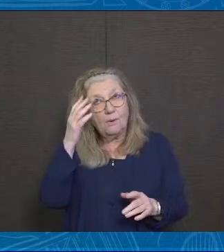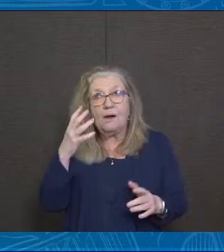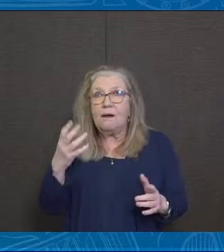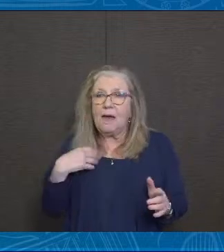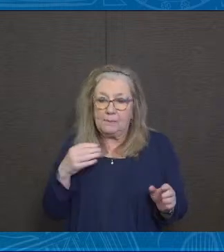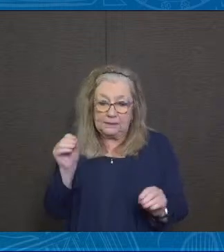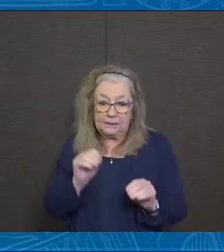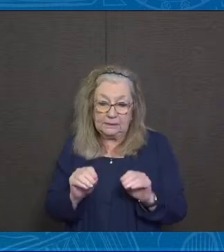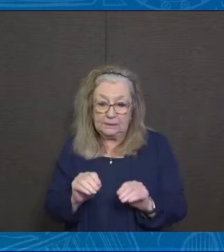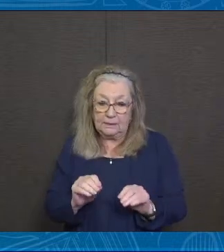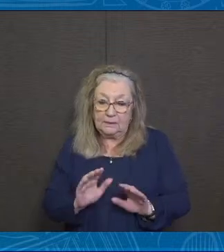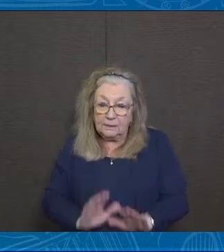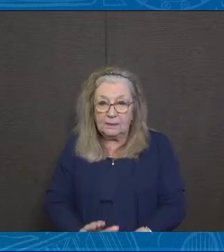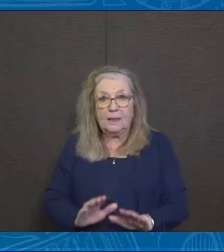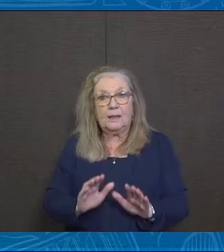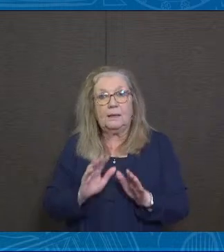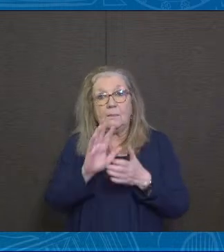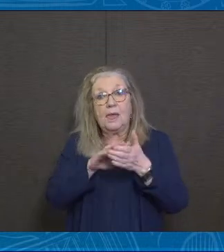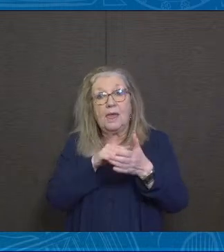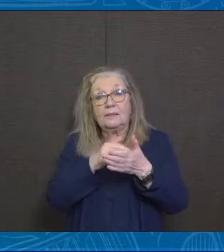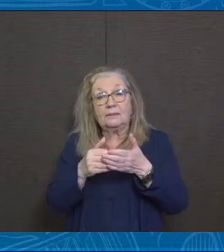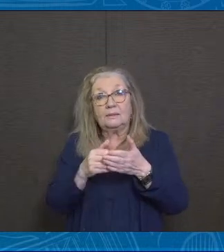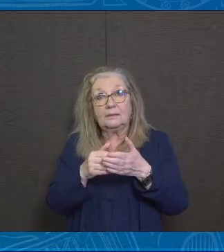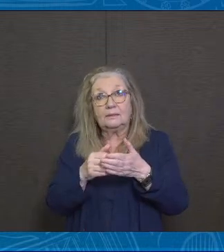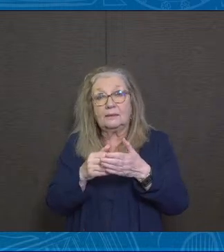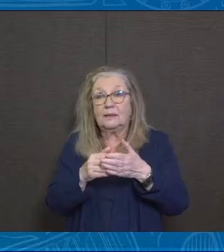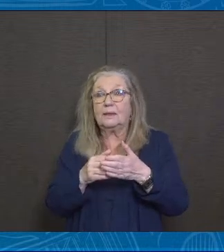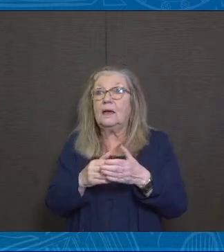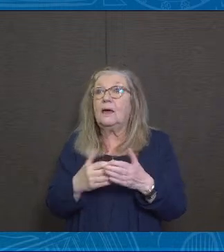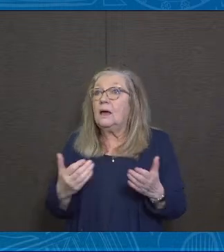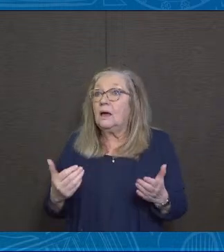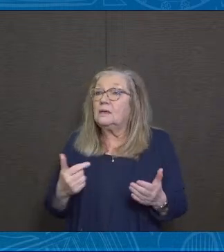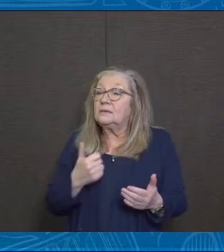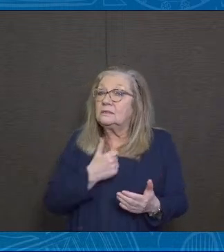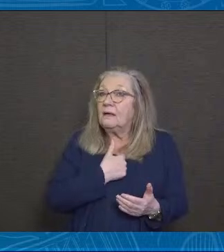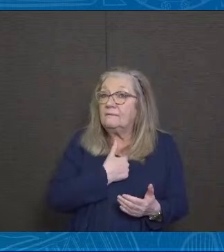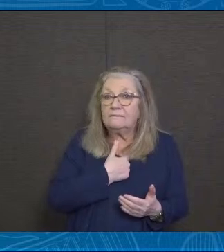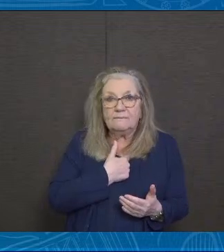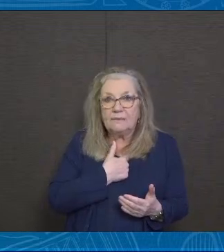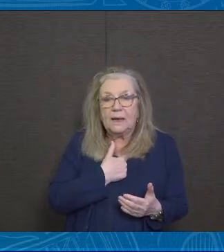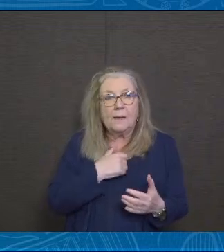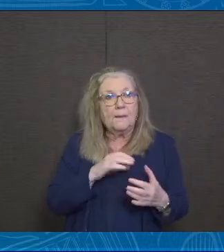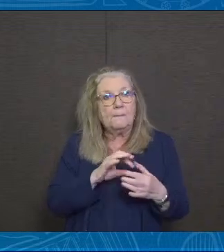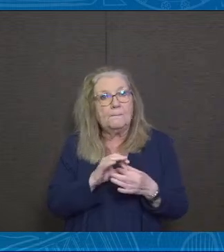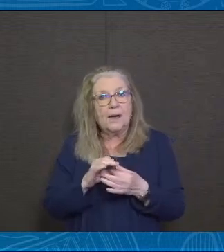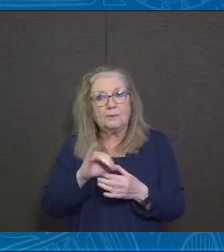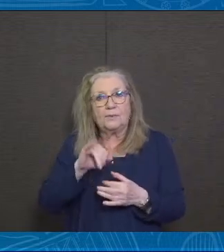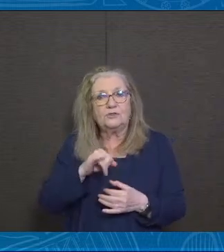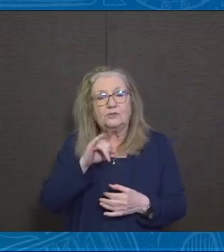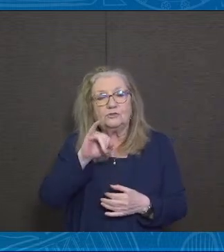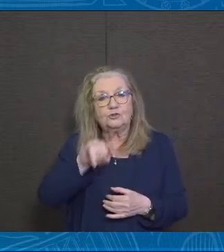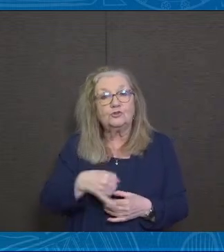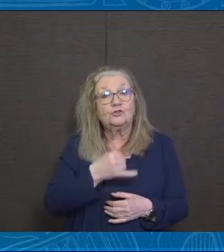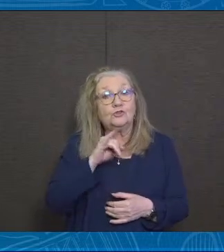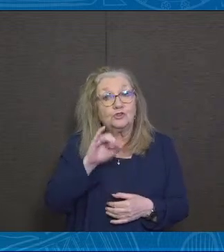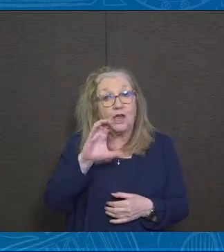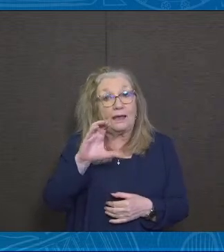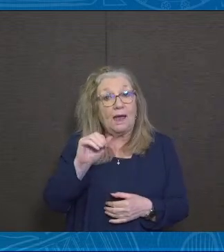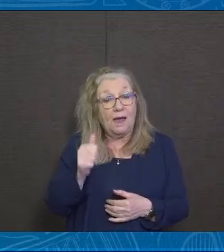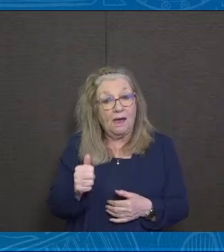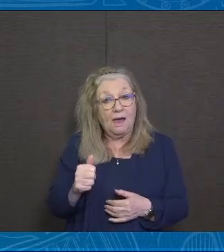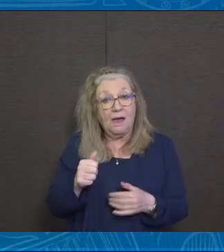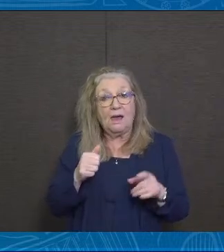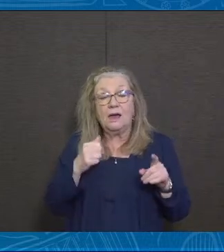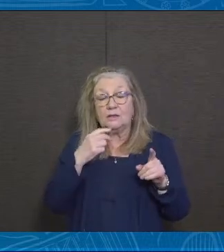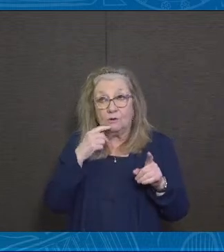reduction plans at the subnational level in partnership with JICA, in which hazard assessments